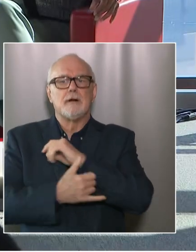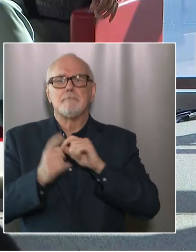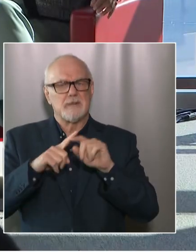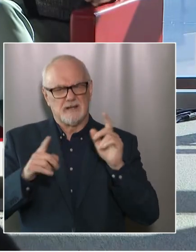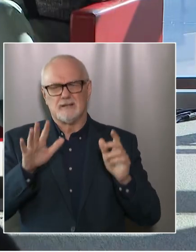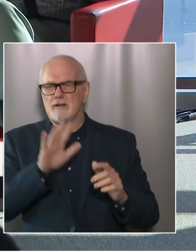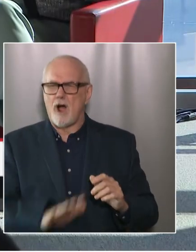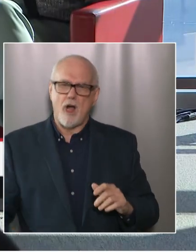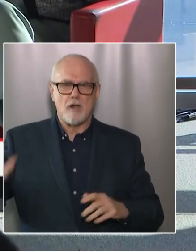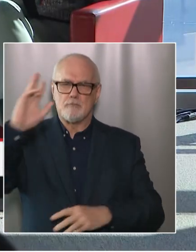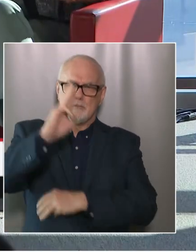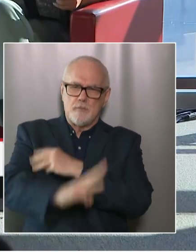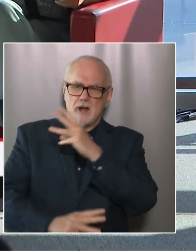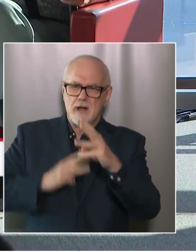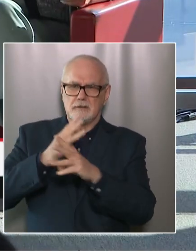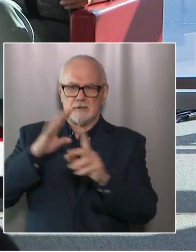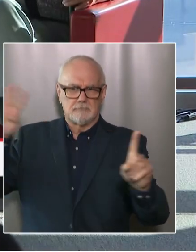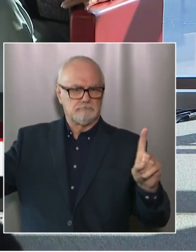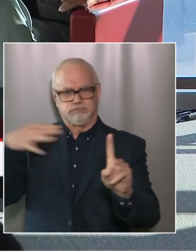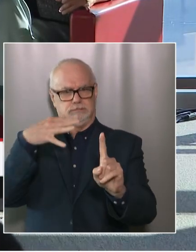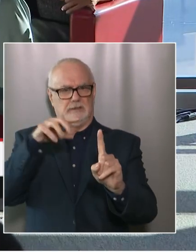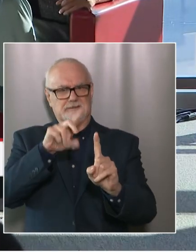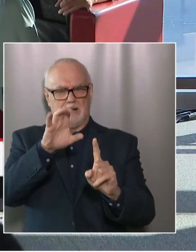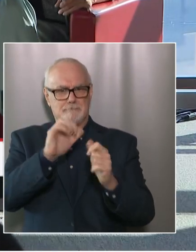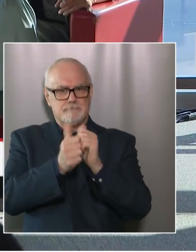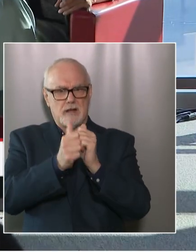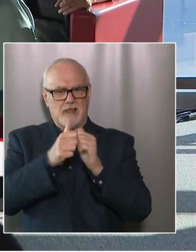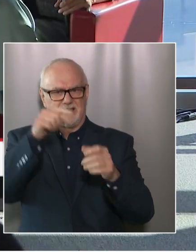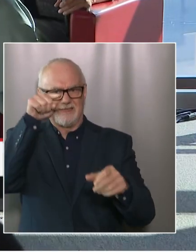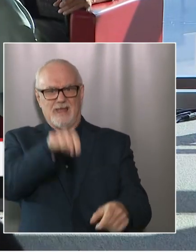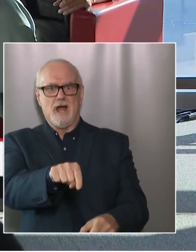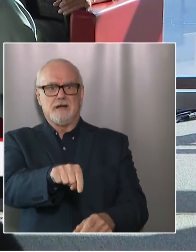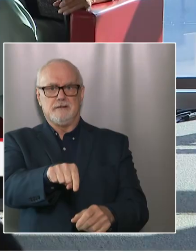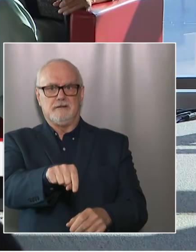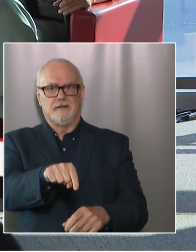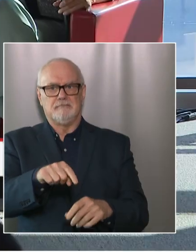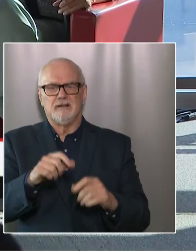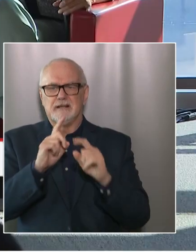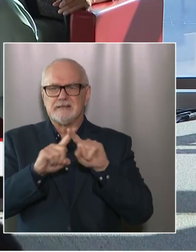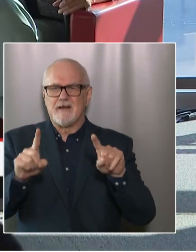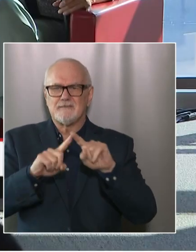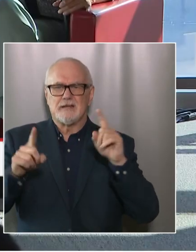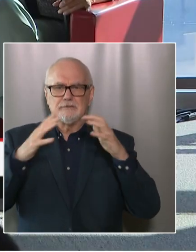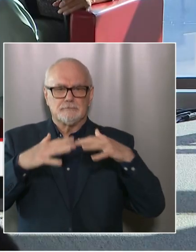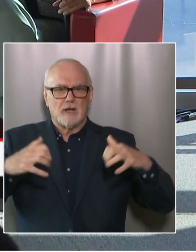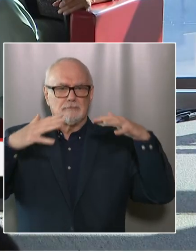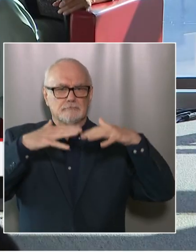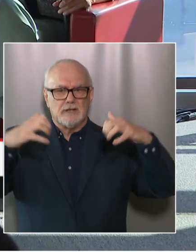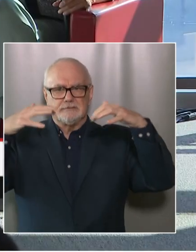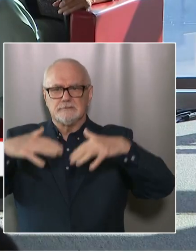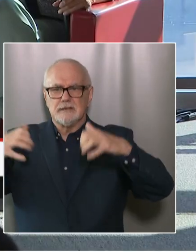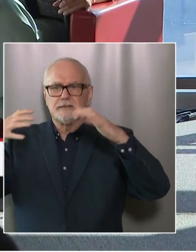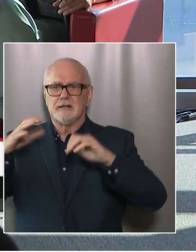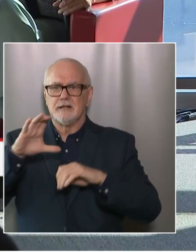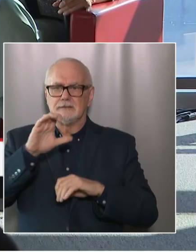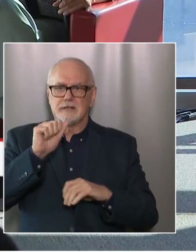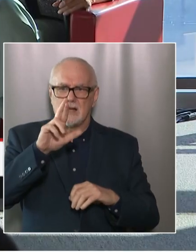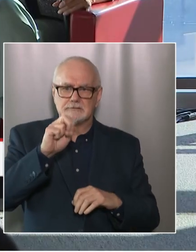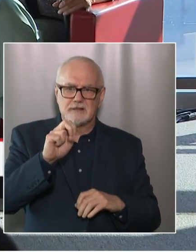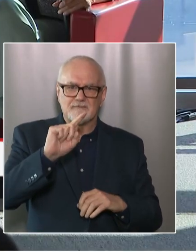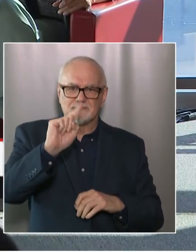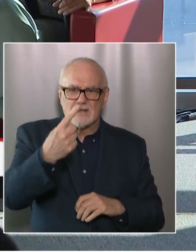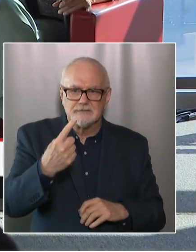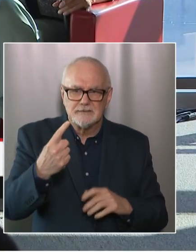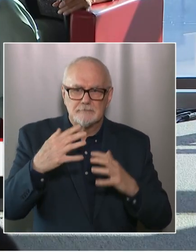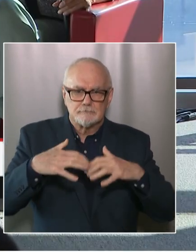is Audi Field, Care First Arena, upgrading Nat Stadium, which we are in today, saving the